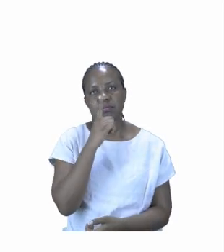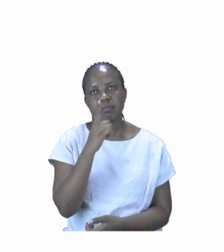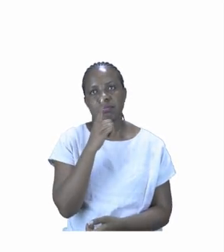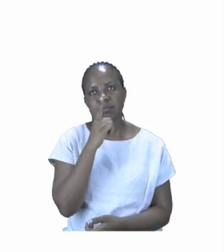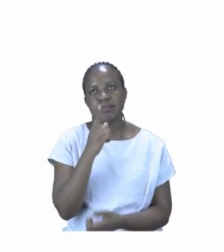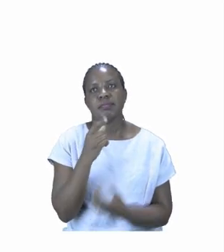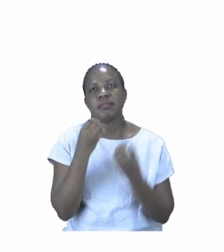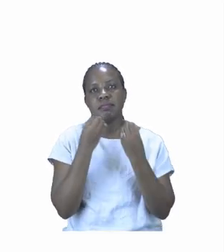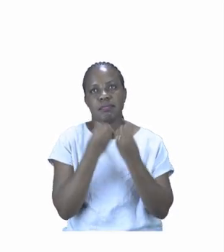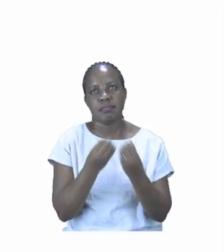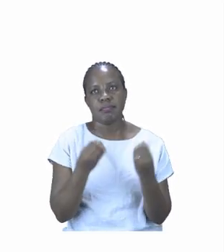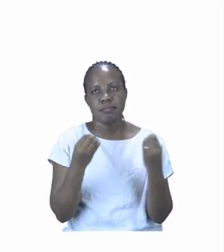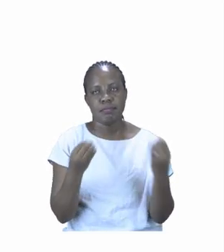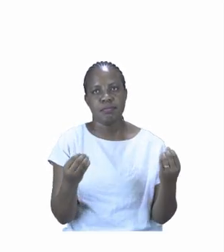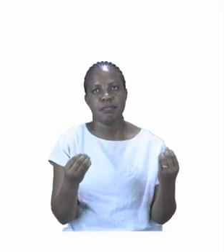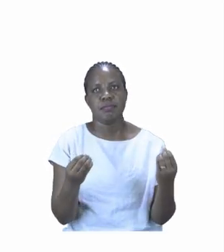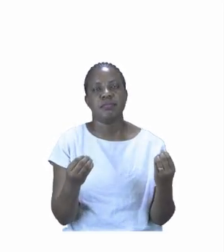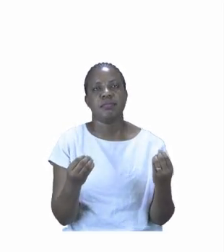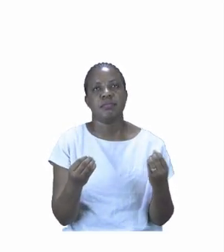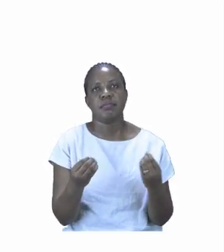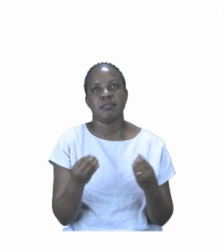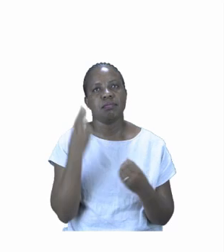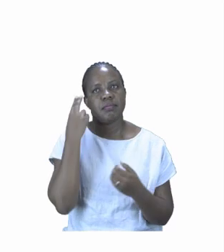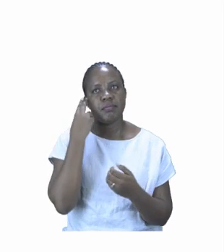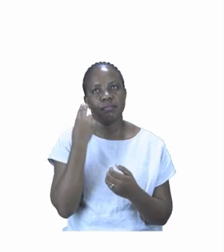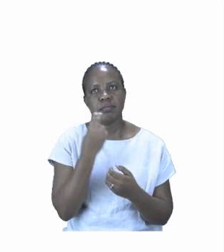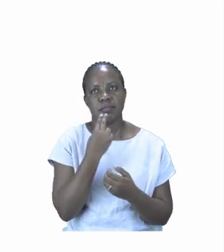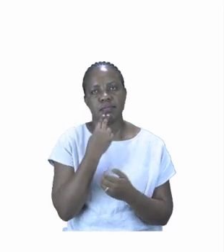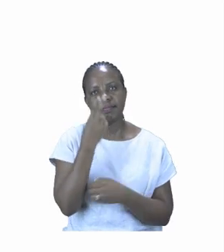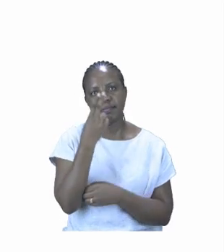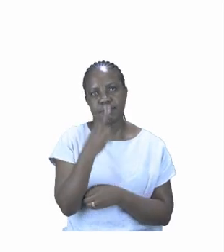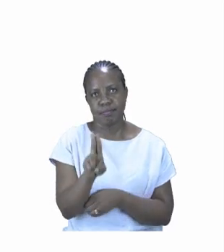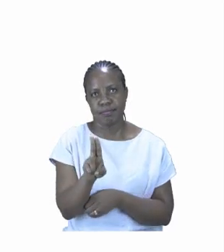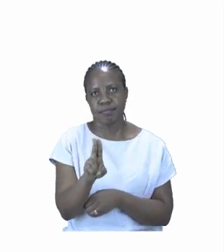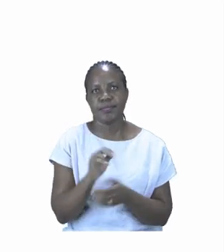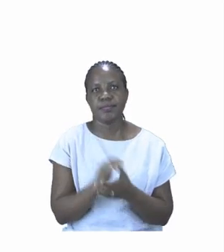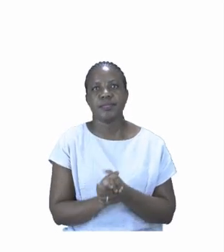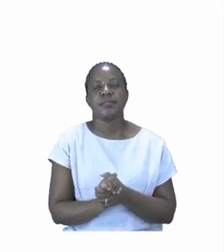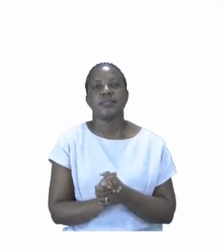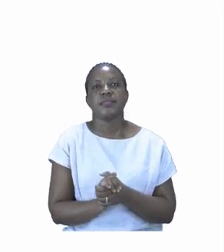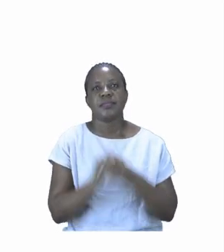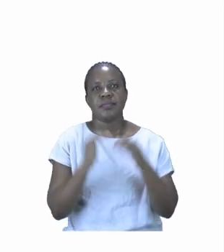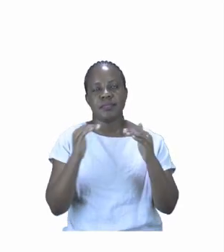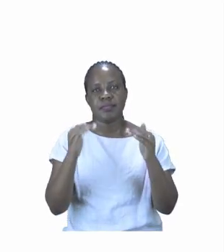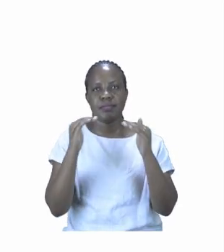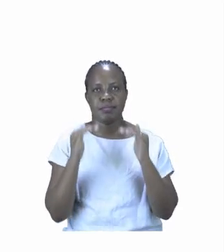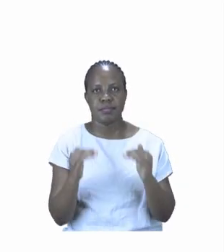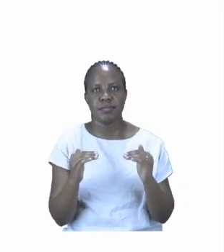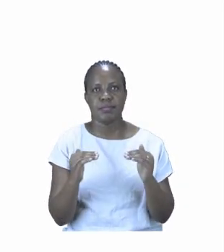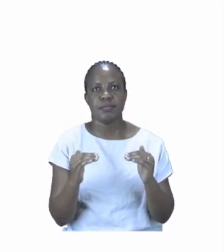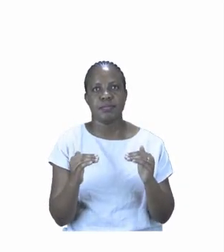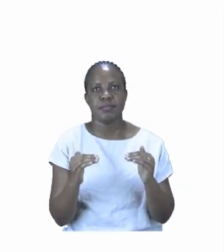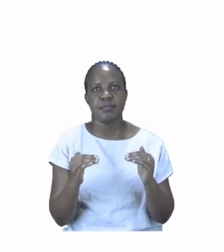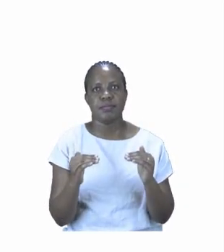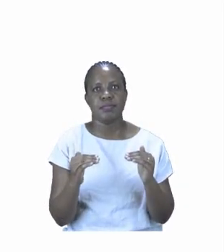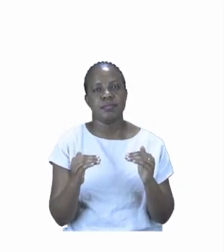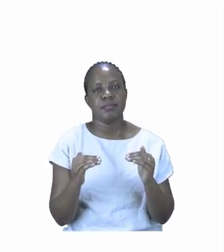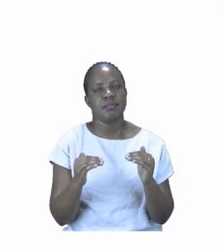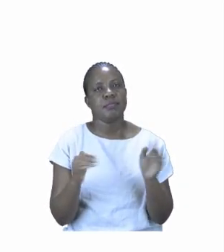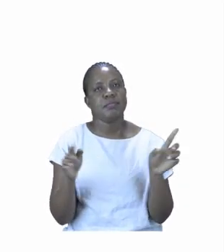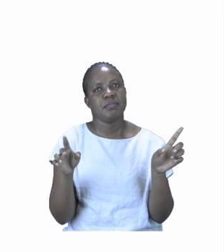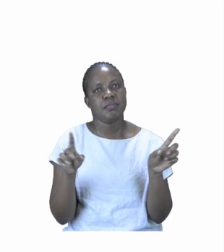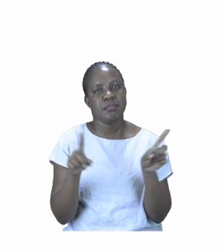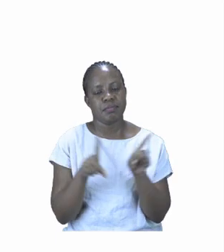And when you are done, you can move on to the next part where we are still dealing with